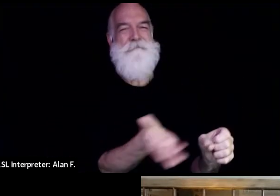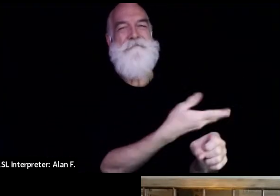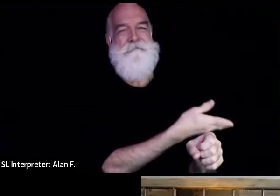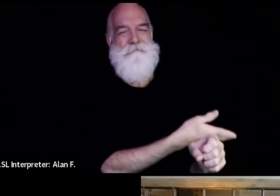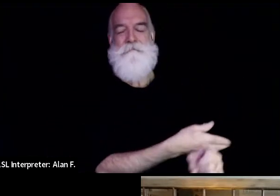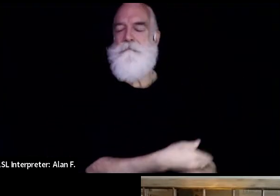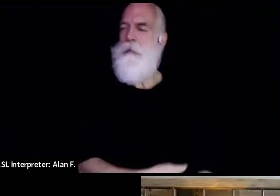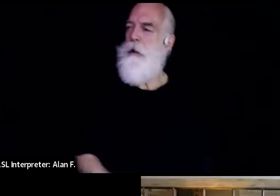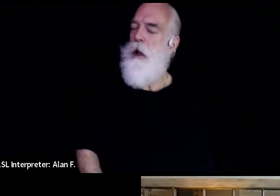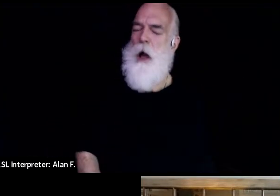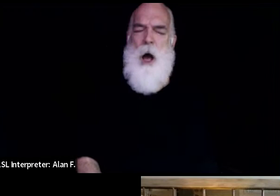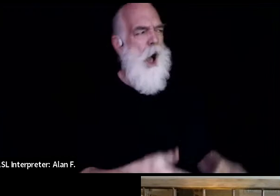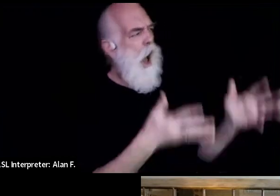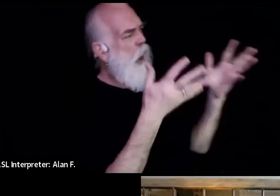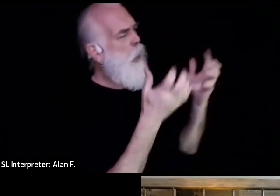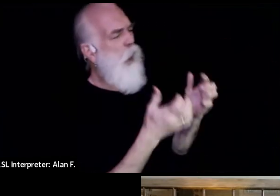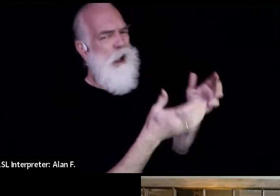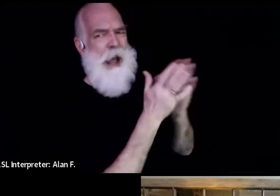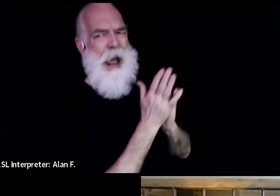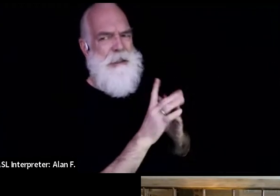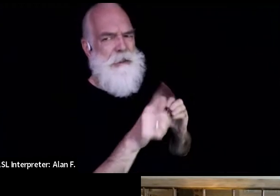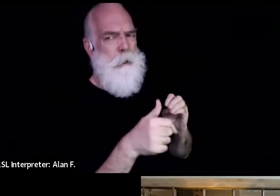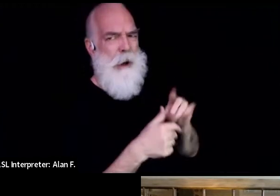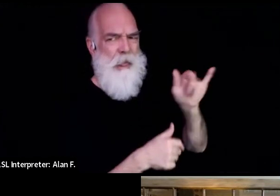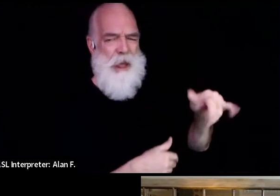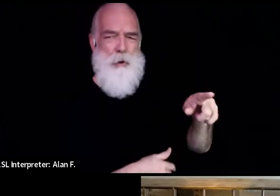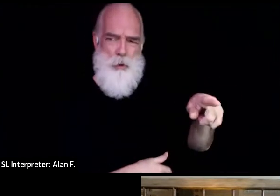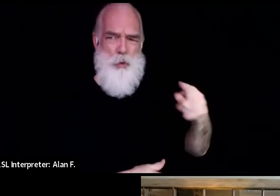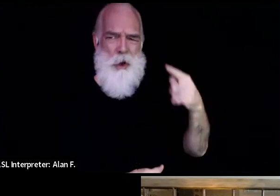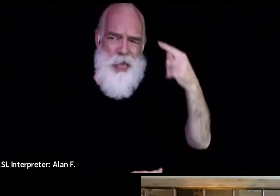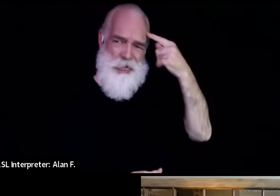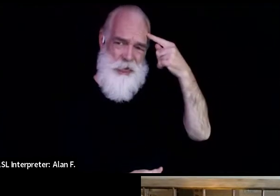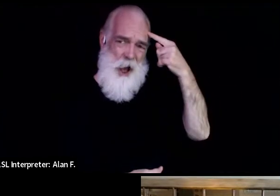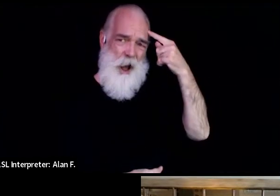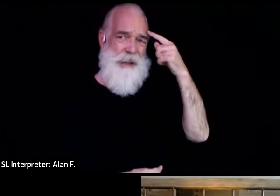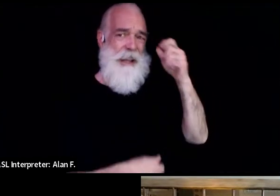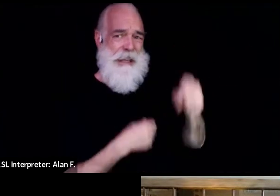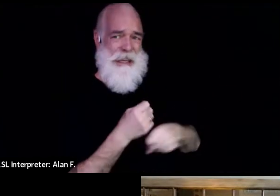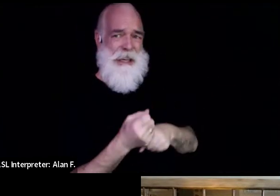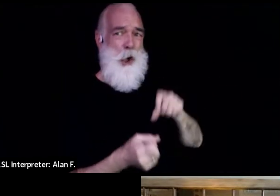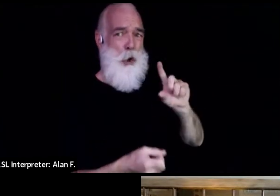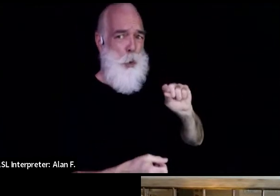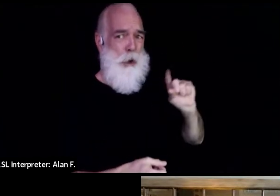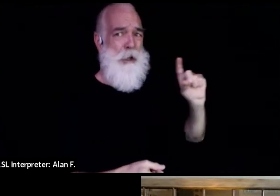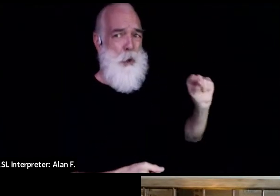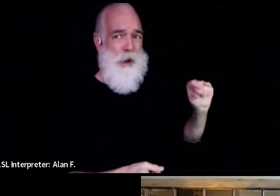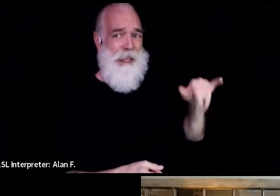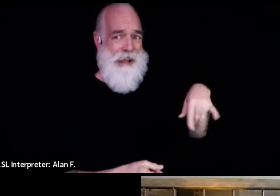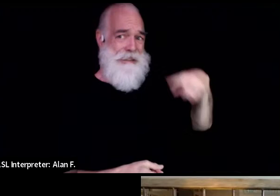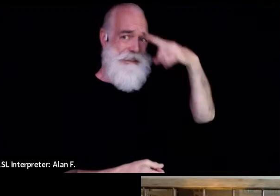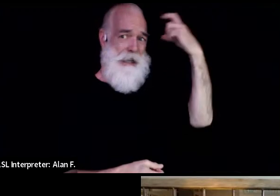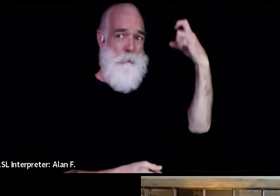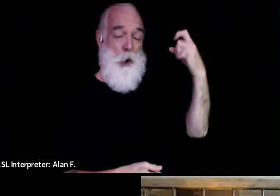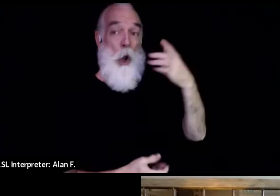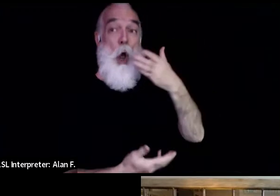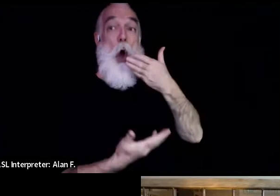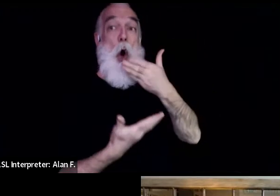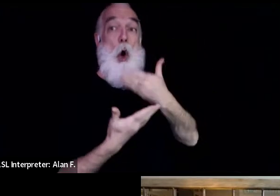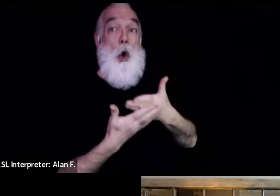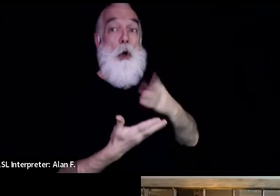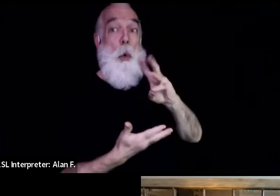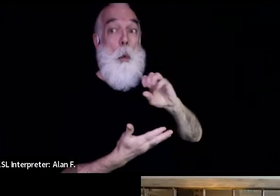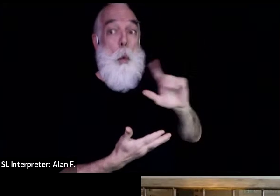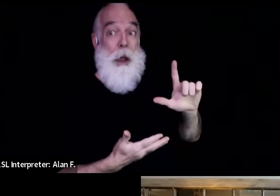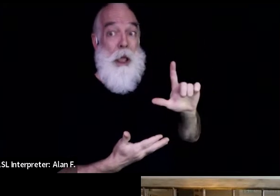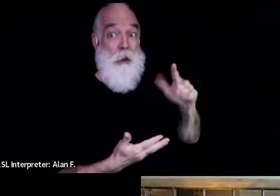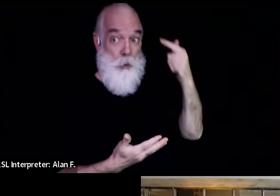were saying, that you thought the goodwill was stronger than it actually turned out to be at the moment. I'm wondering what lesson you take from that.